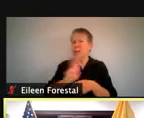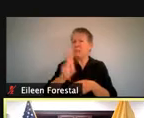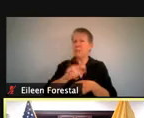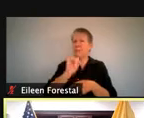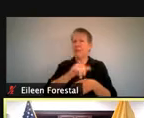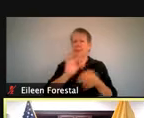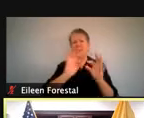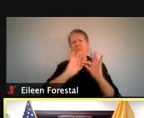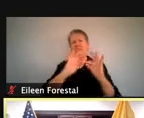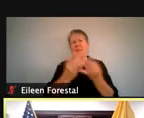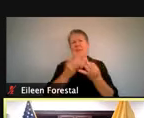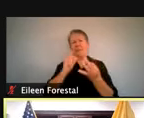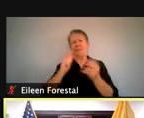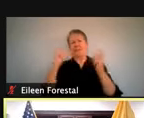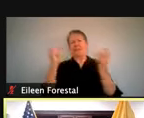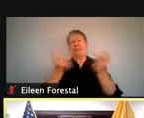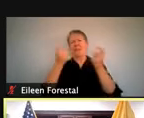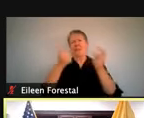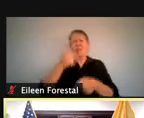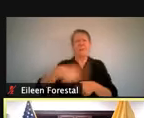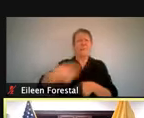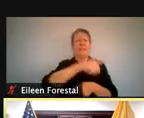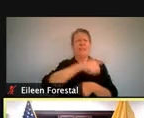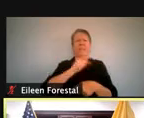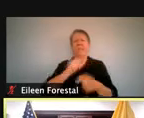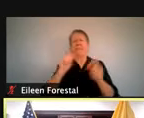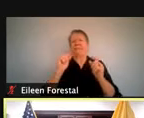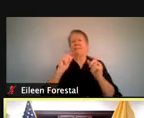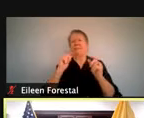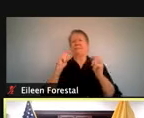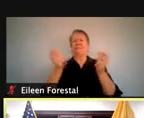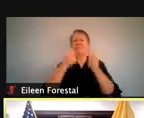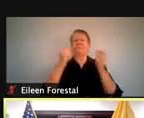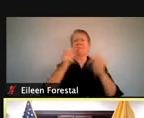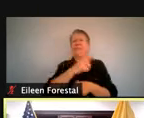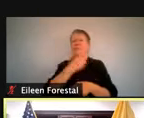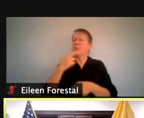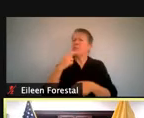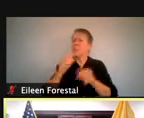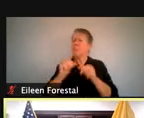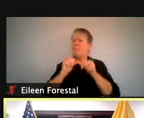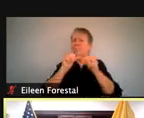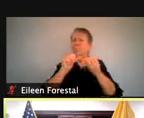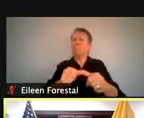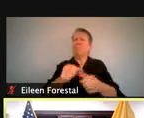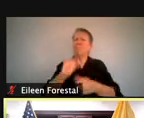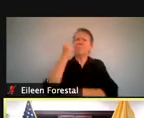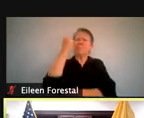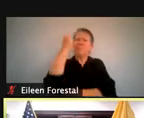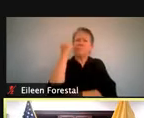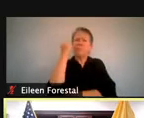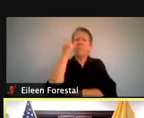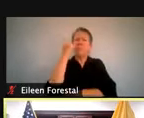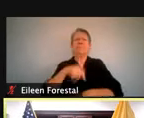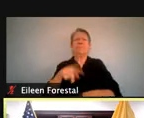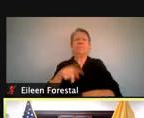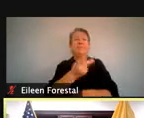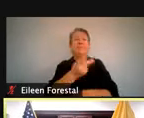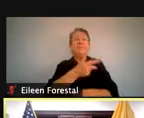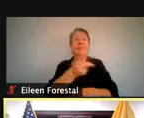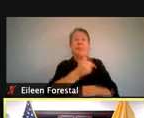but in our nation. I asked them how they met because I stupidly thought they perhaps had met in Vietnam. They met here, and I'm not making